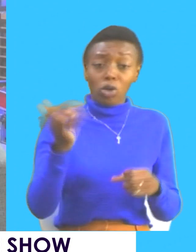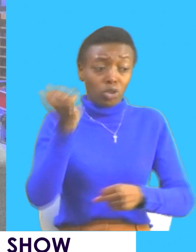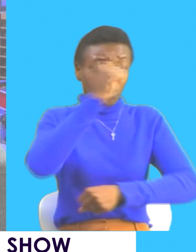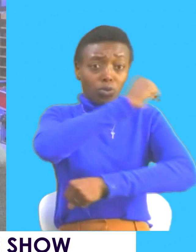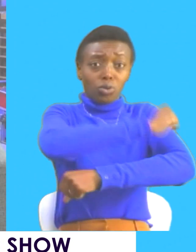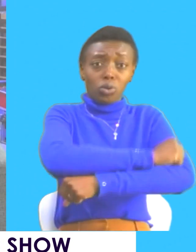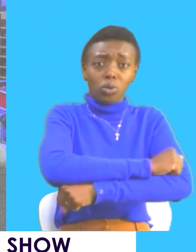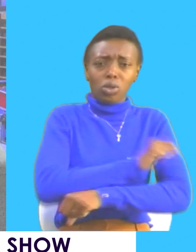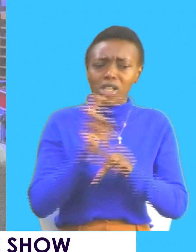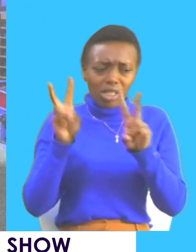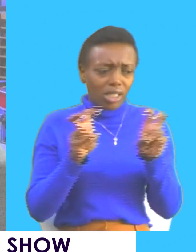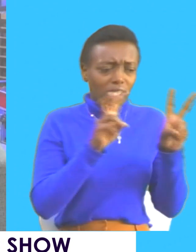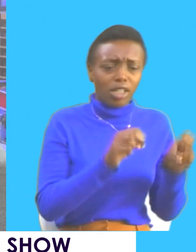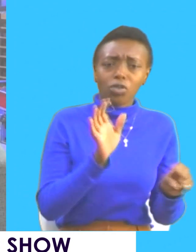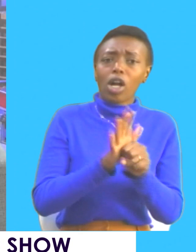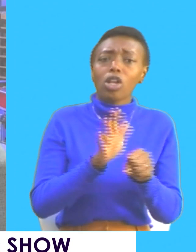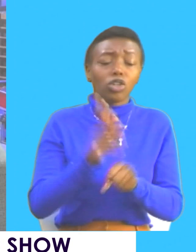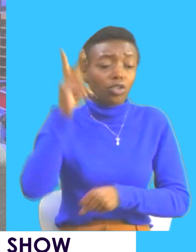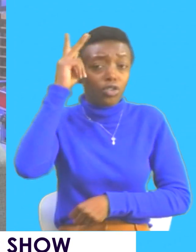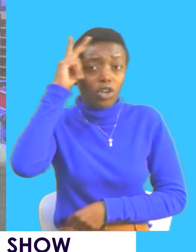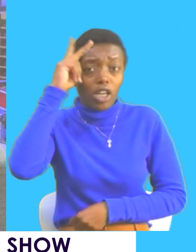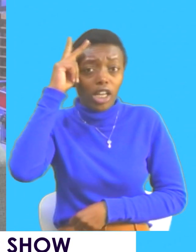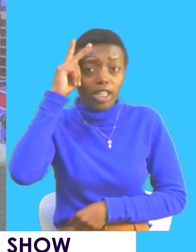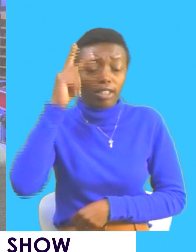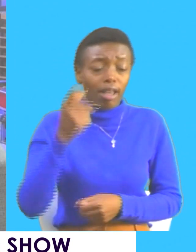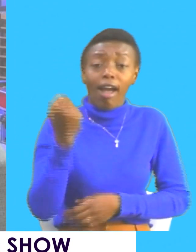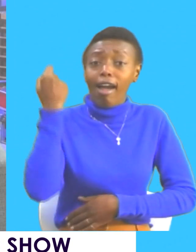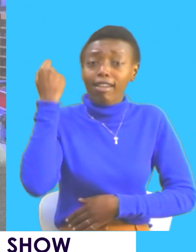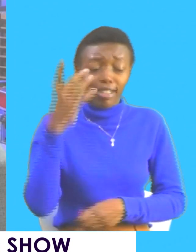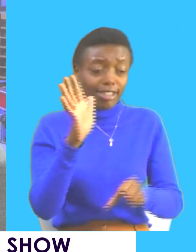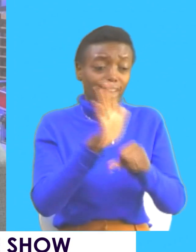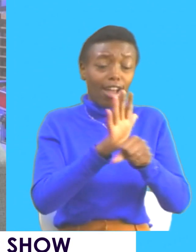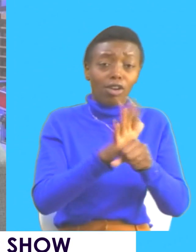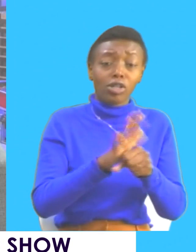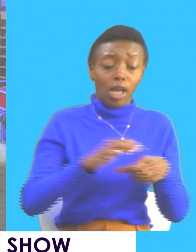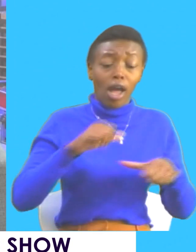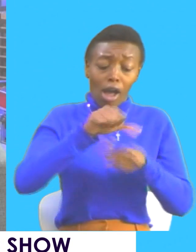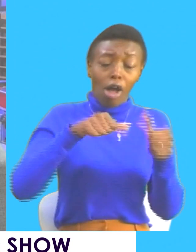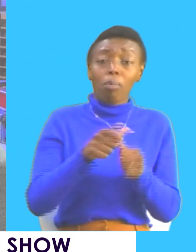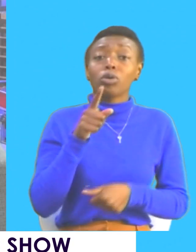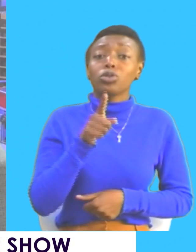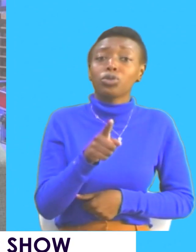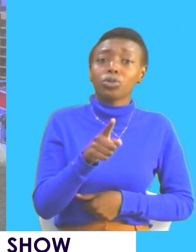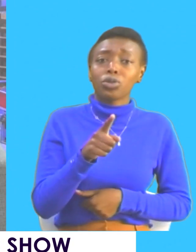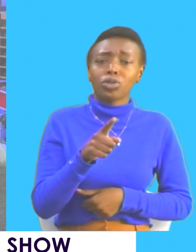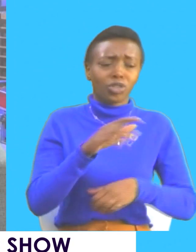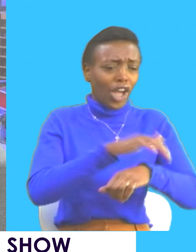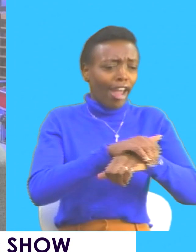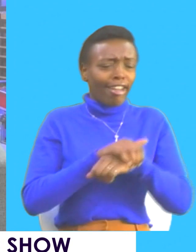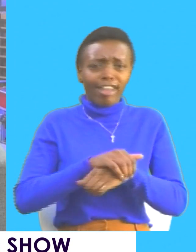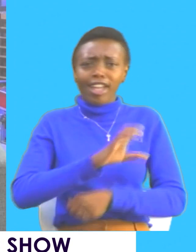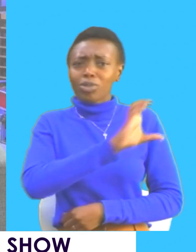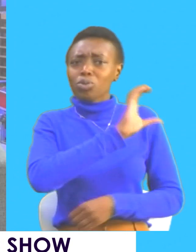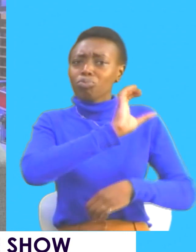more knowledge. Understand you. If you want to learn more about you, get to church or to a